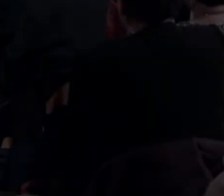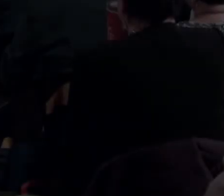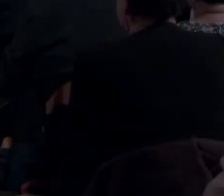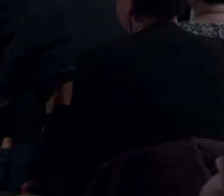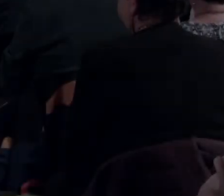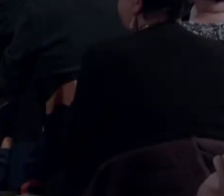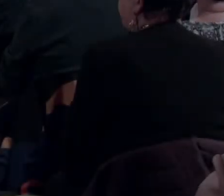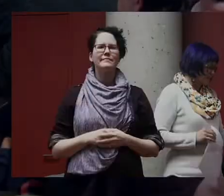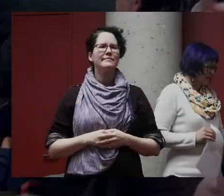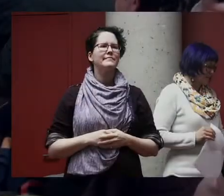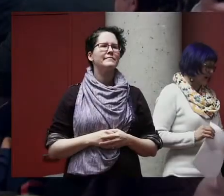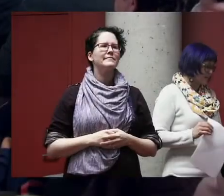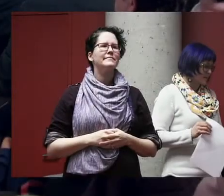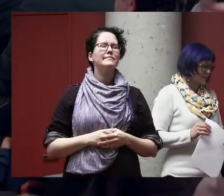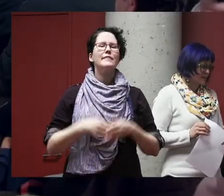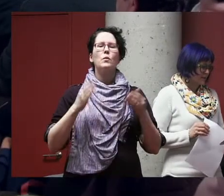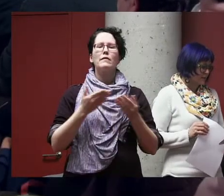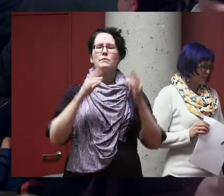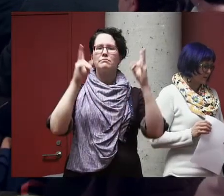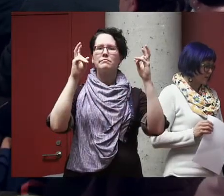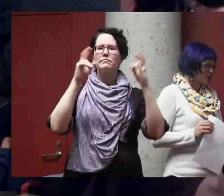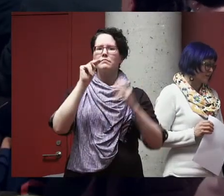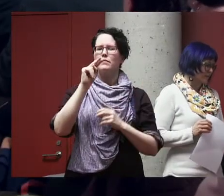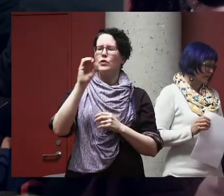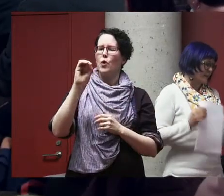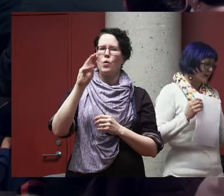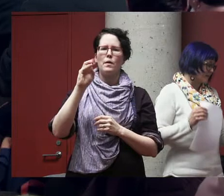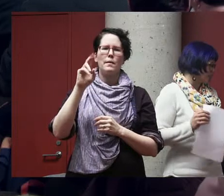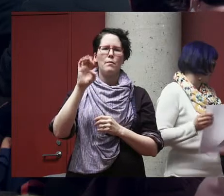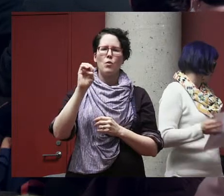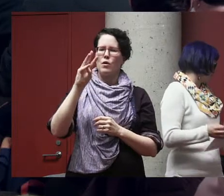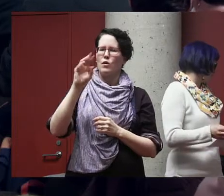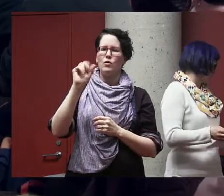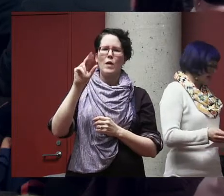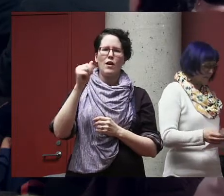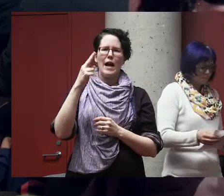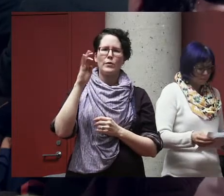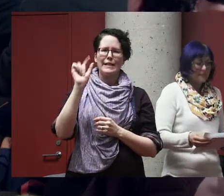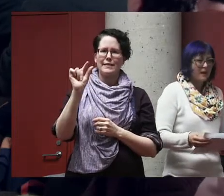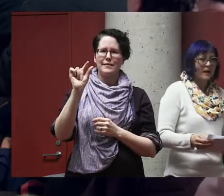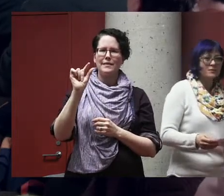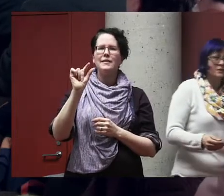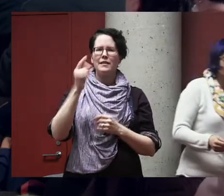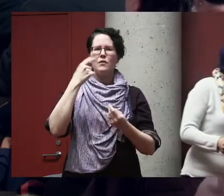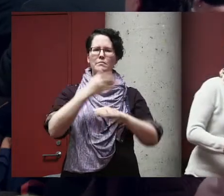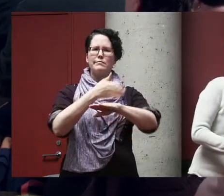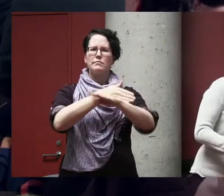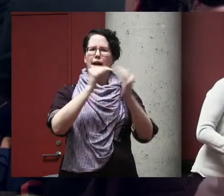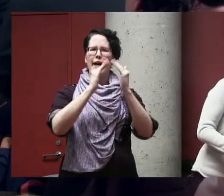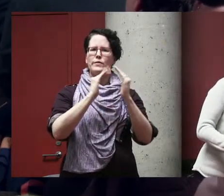to No More Warehousing, Time for Housing and Dignity for Nova Scotians Severely Physically Disabled. I'm Cher